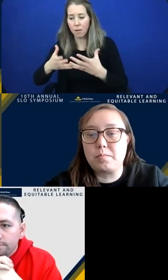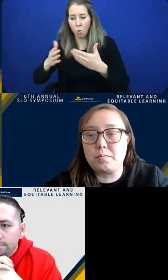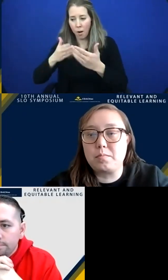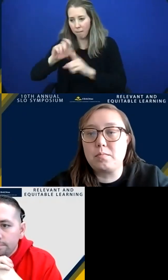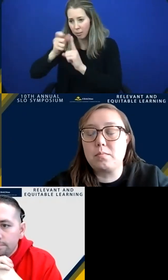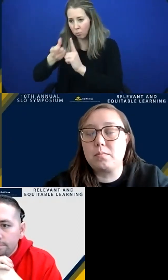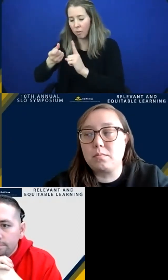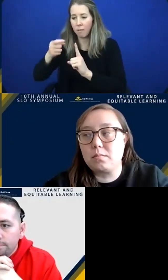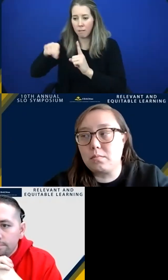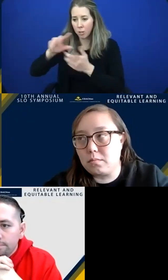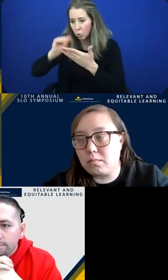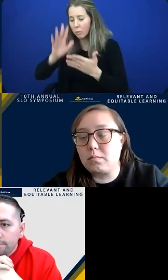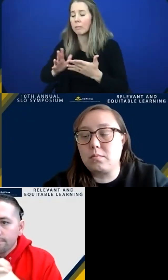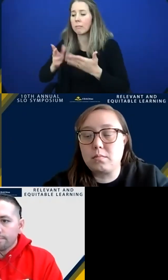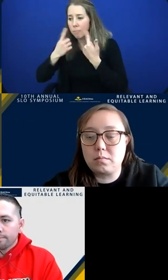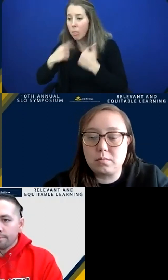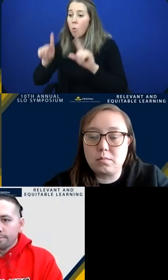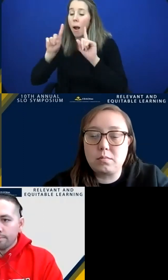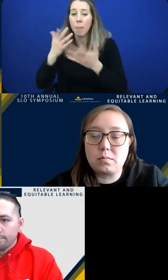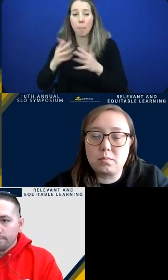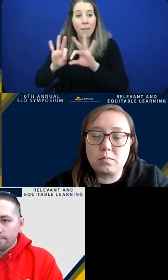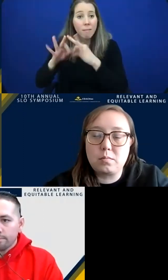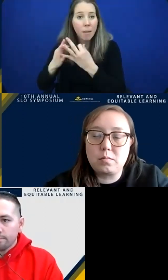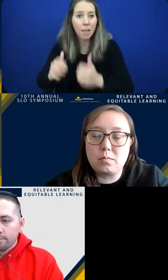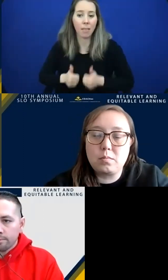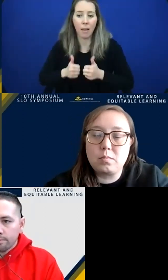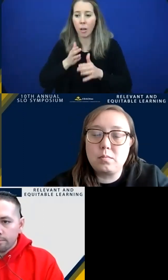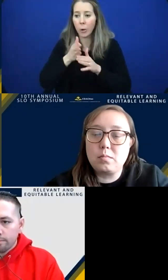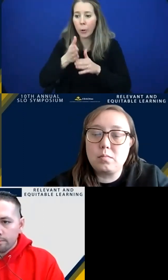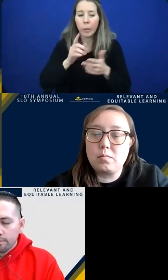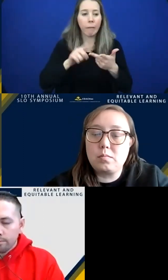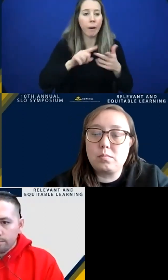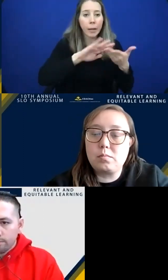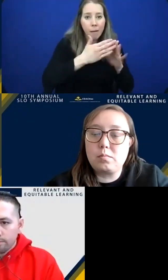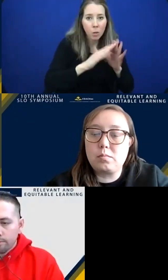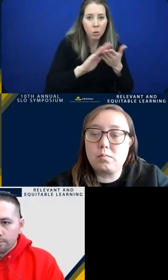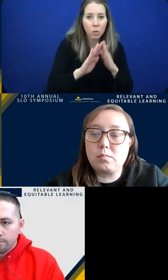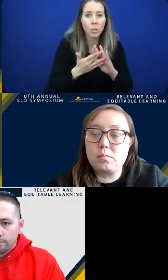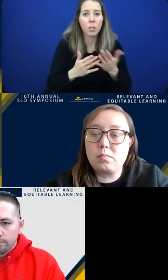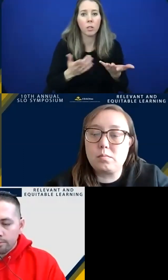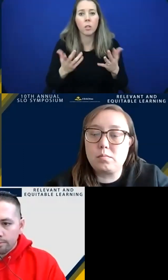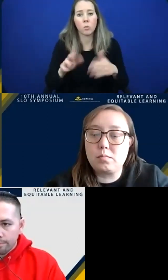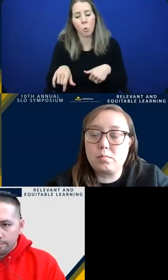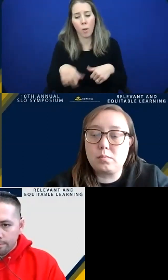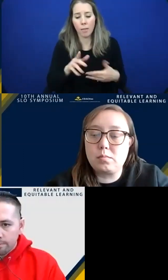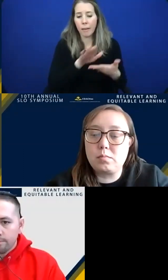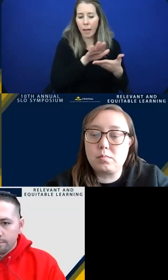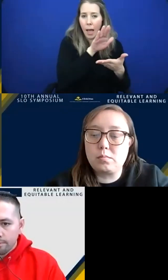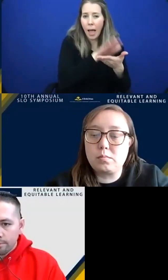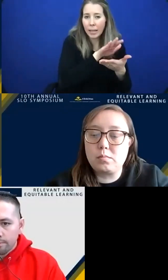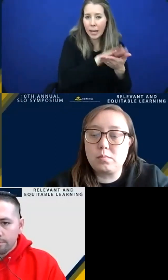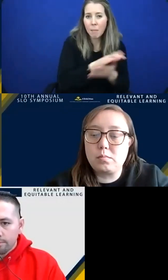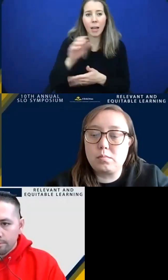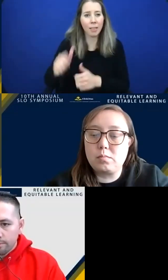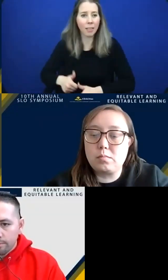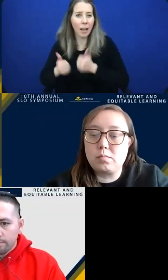may be, in terms of a career, in terms of family life, community, all of those sorts of things. So I'm going to do those 2, sort of more the academic and then the life skill, those 2